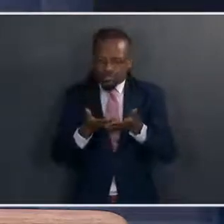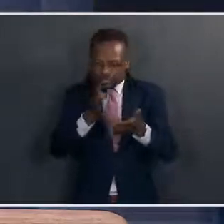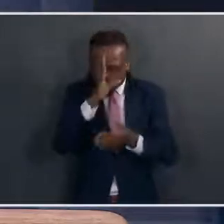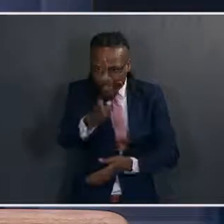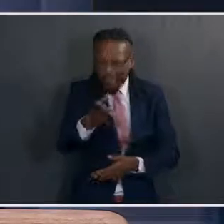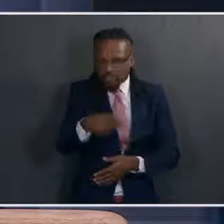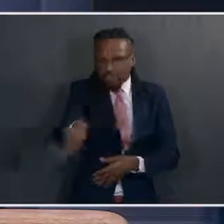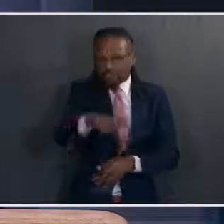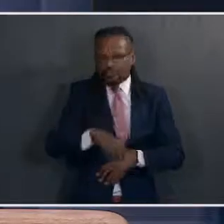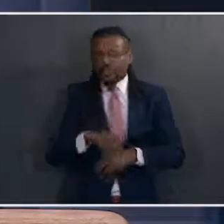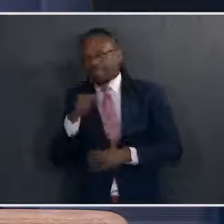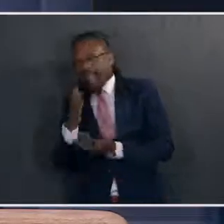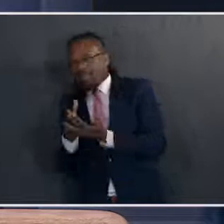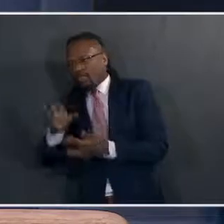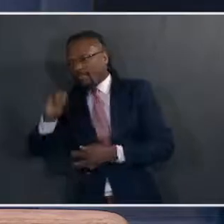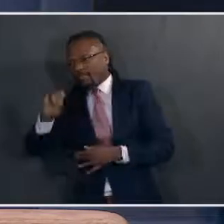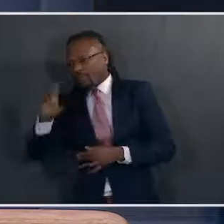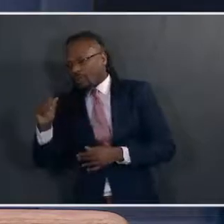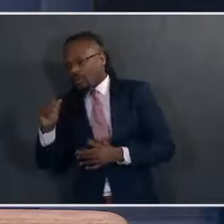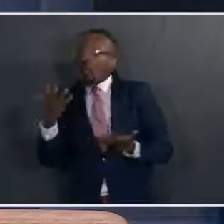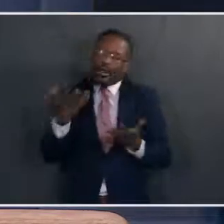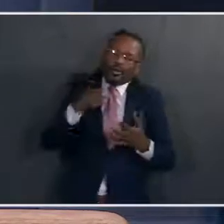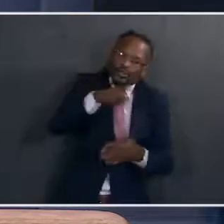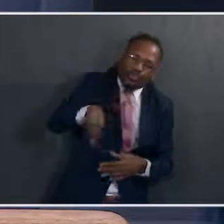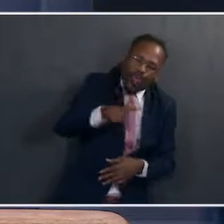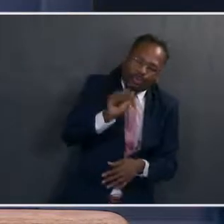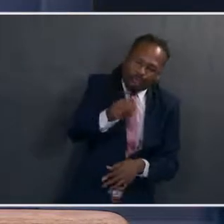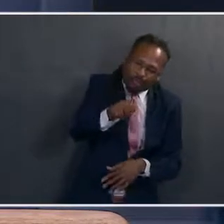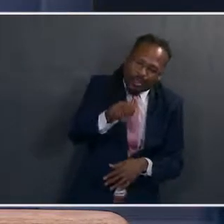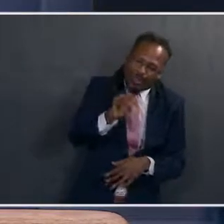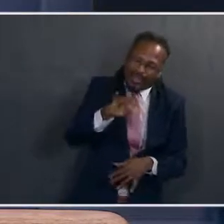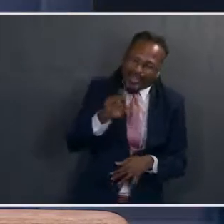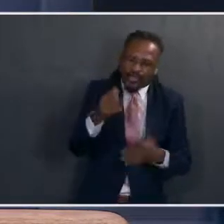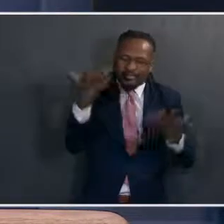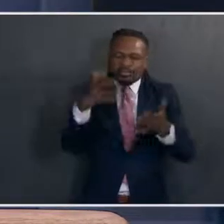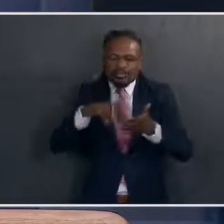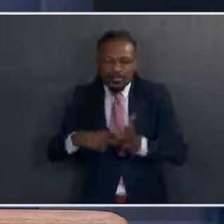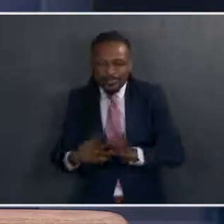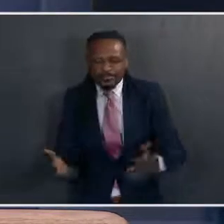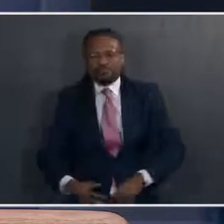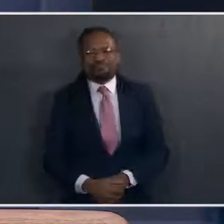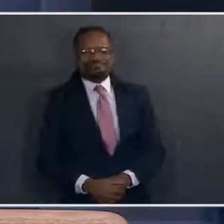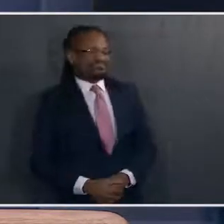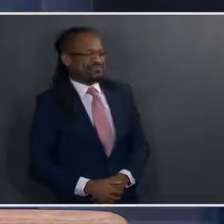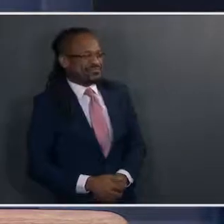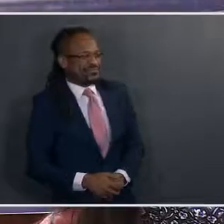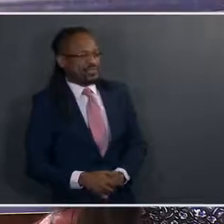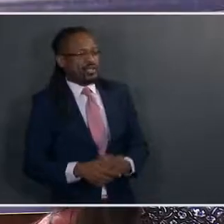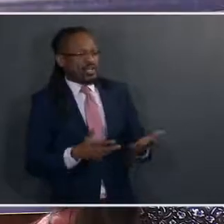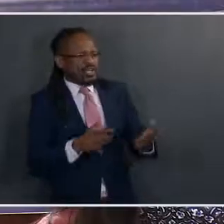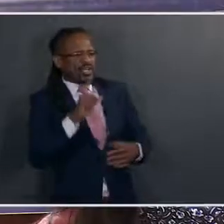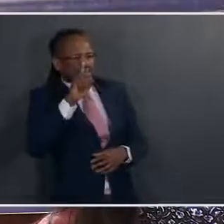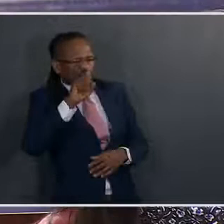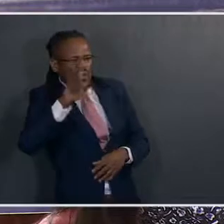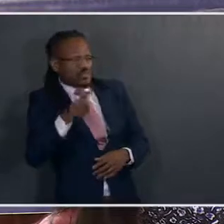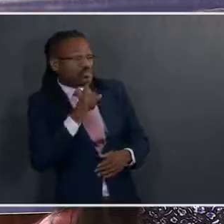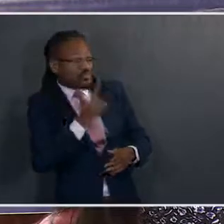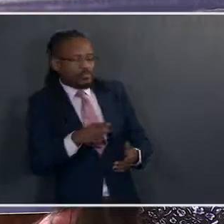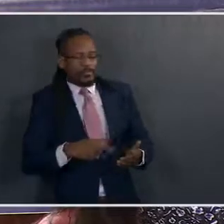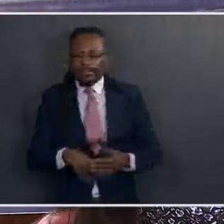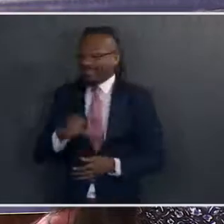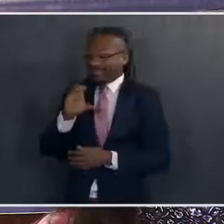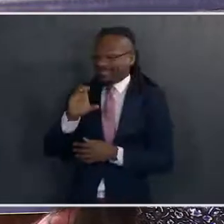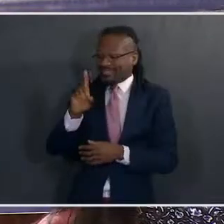mean. Go ahead. Hi, thanks, Jen. I have one question and then one from a colleague who can't be here due to social Sure. distancing. The CDC director is saying